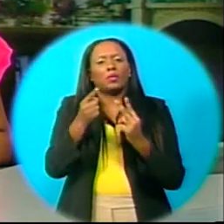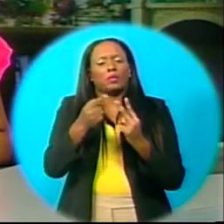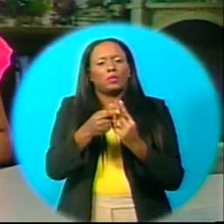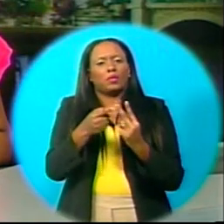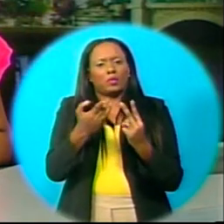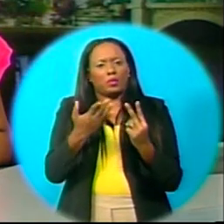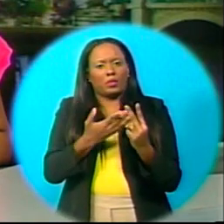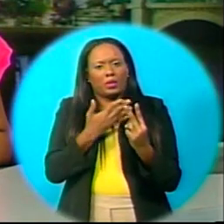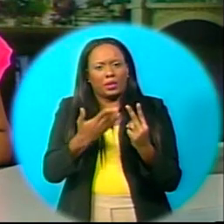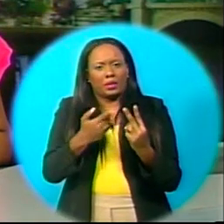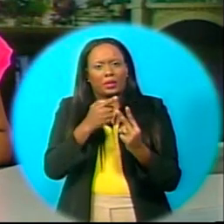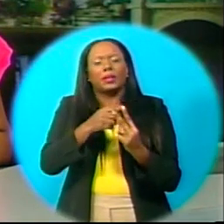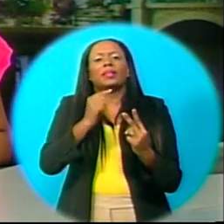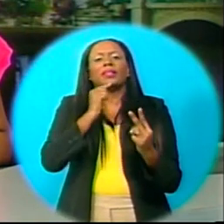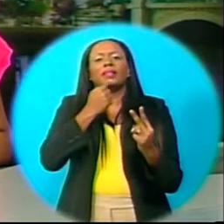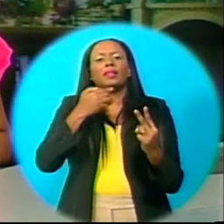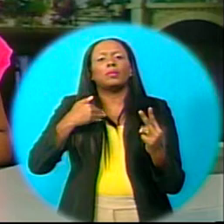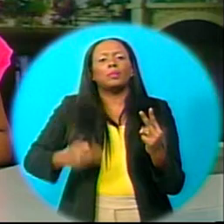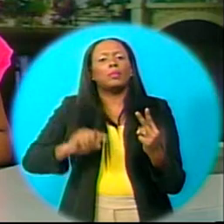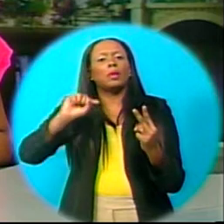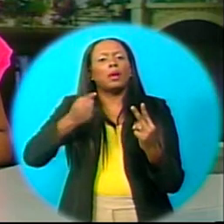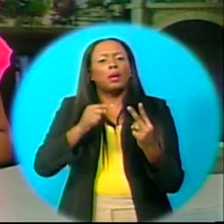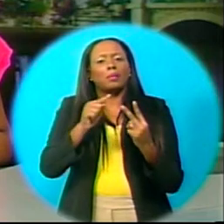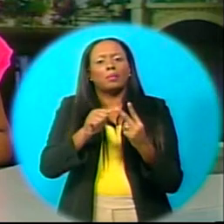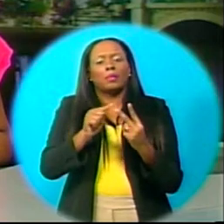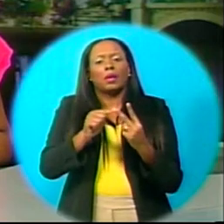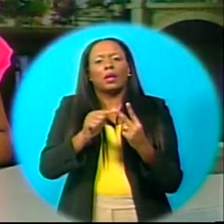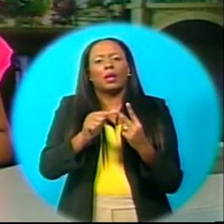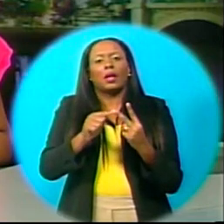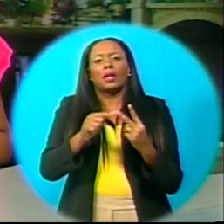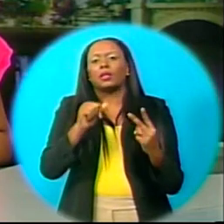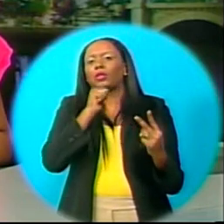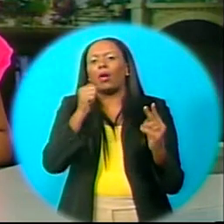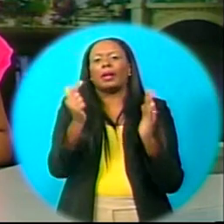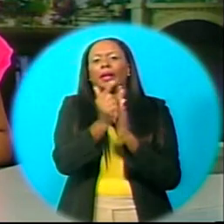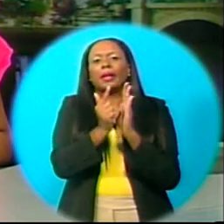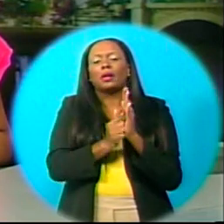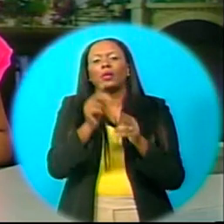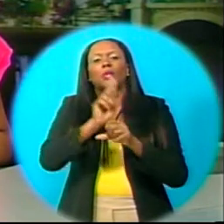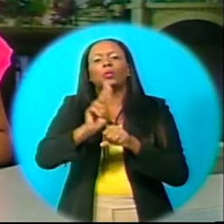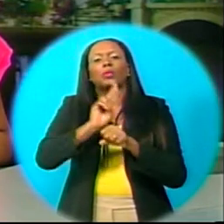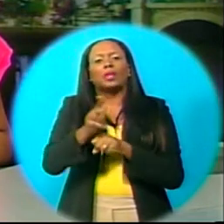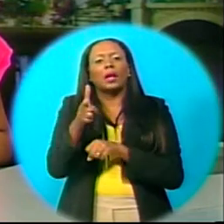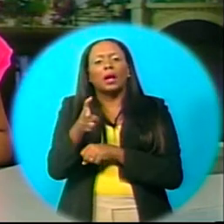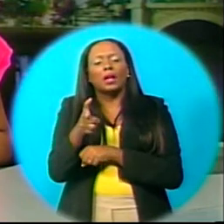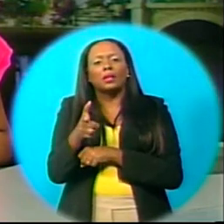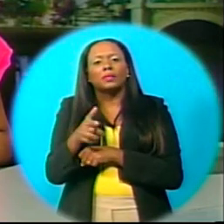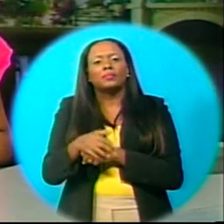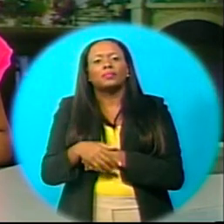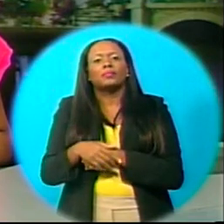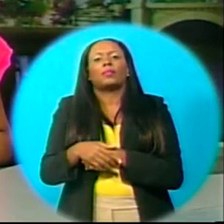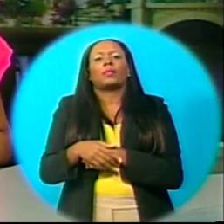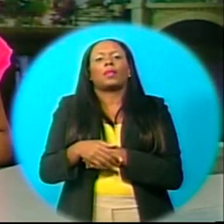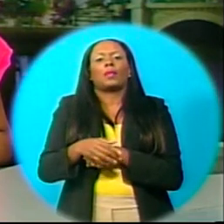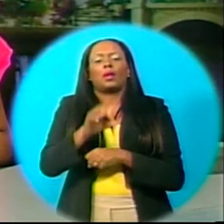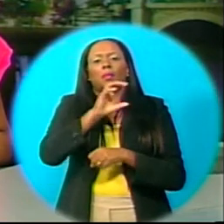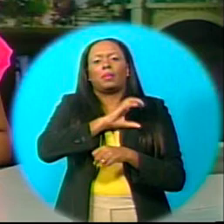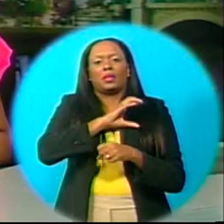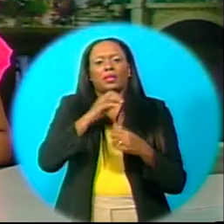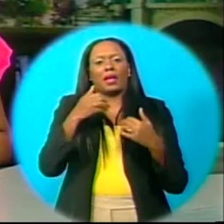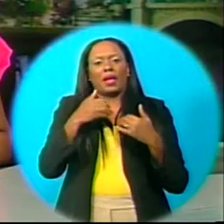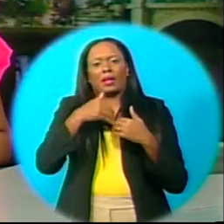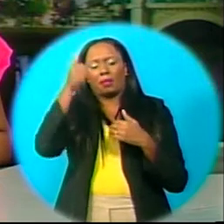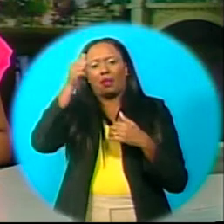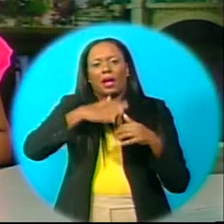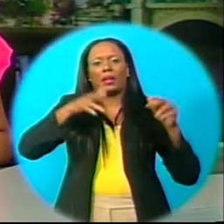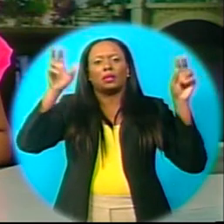with 2 counts of serious bodily harm and 1 count of unlawful use of a firearm. Ben was the subject of a police wanted notice and surrendered